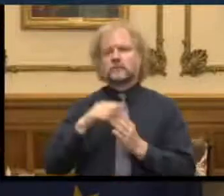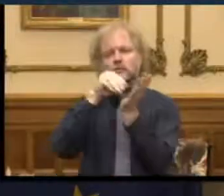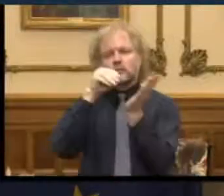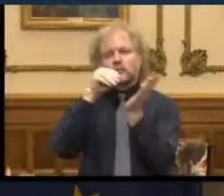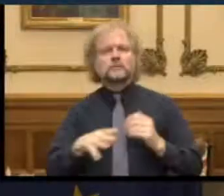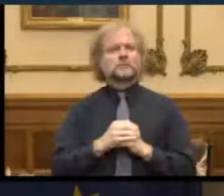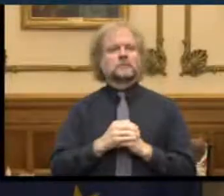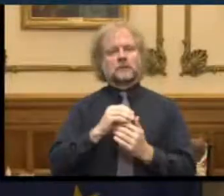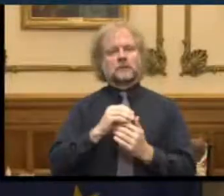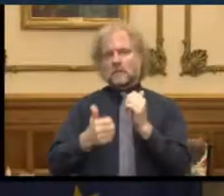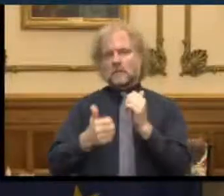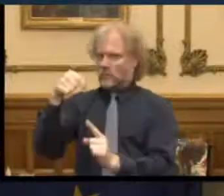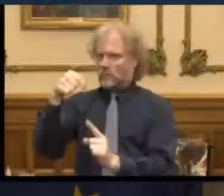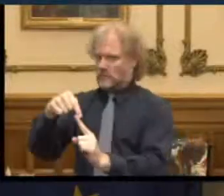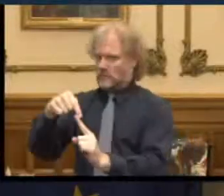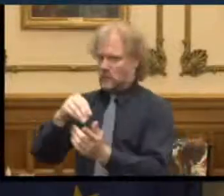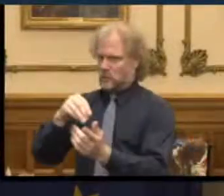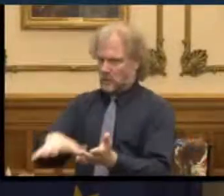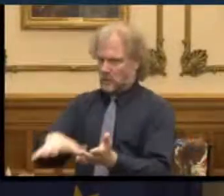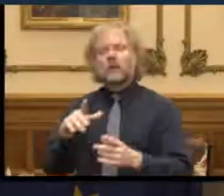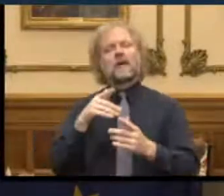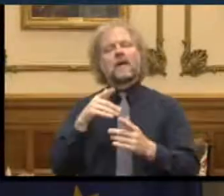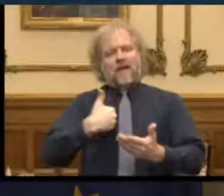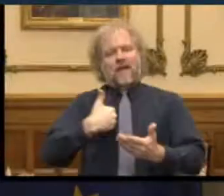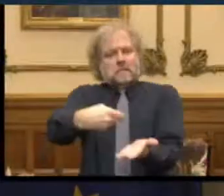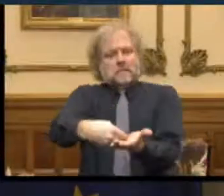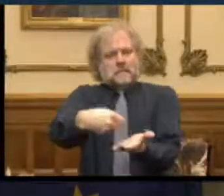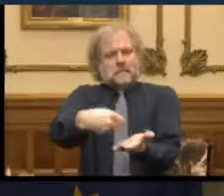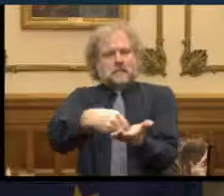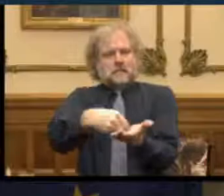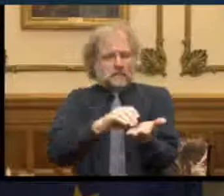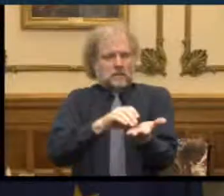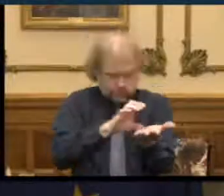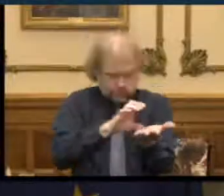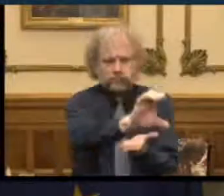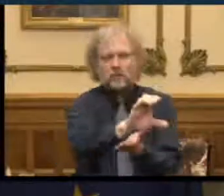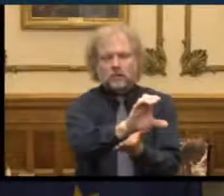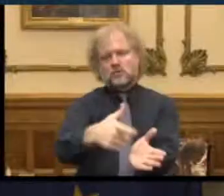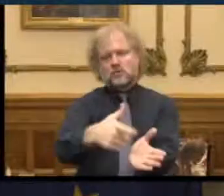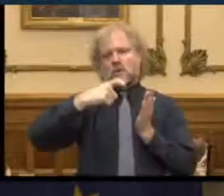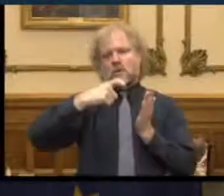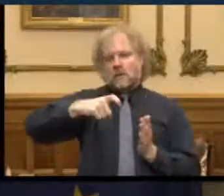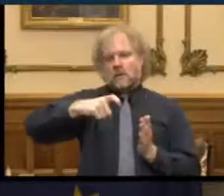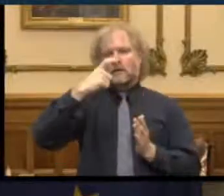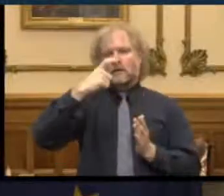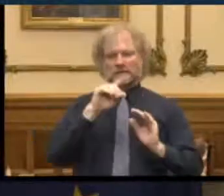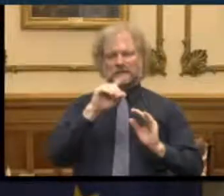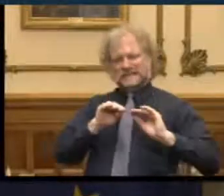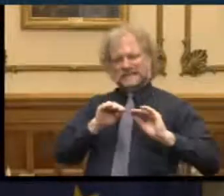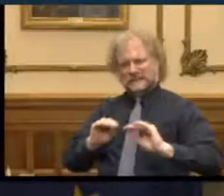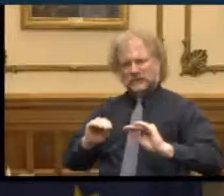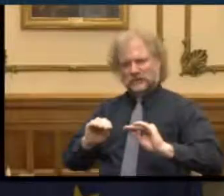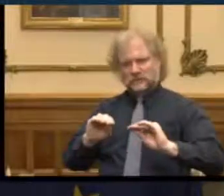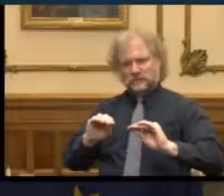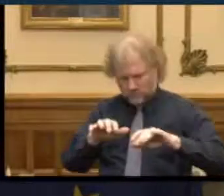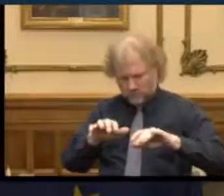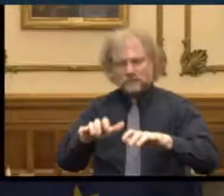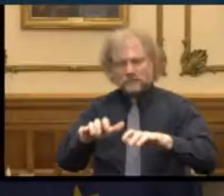most importantly, have the funding that is needed to educate students during